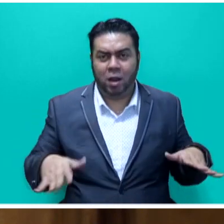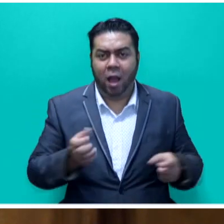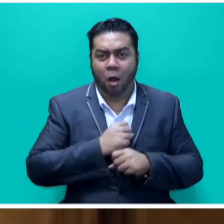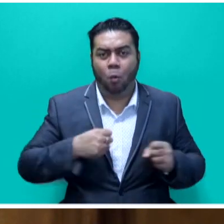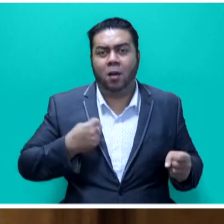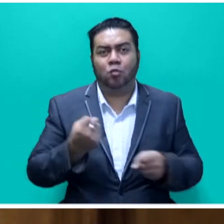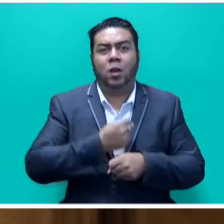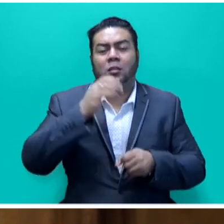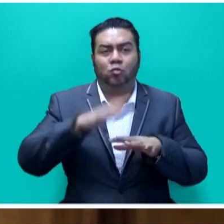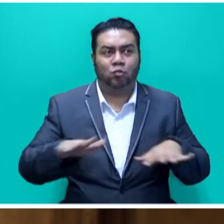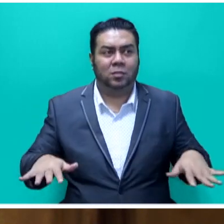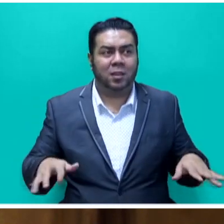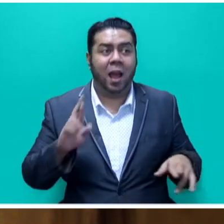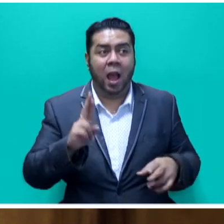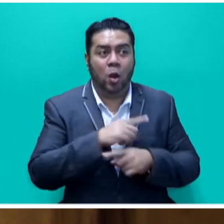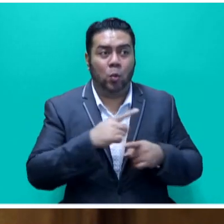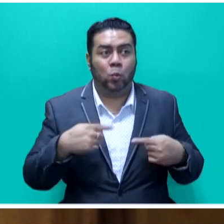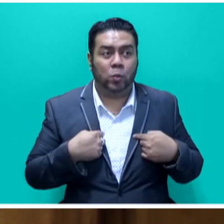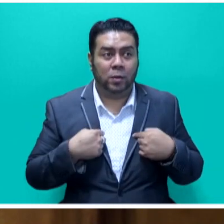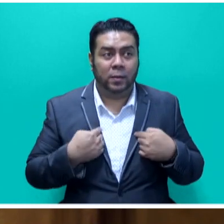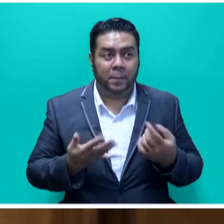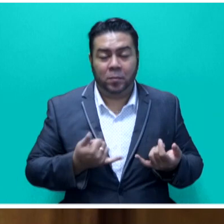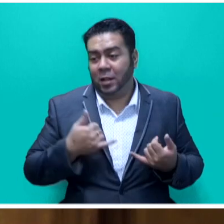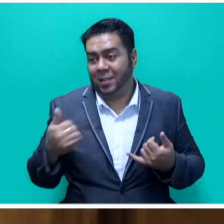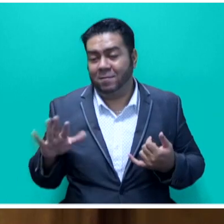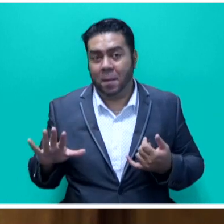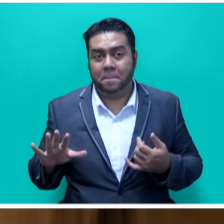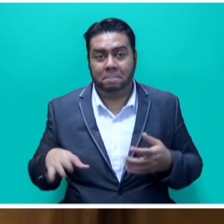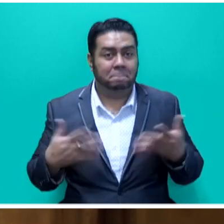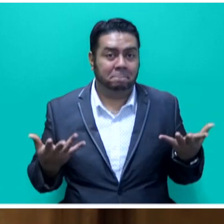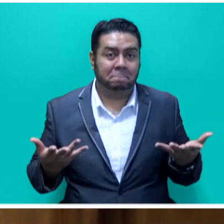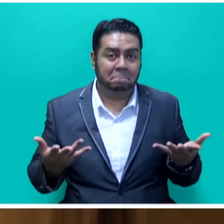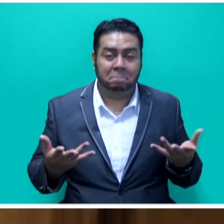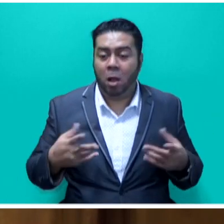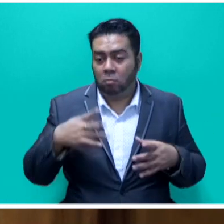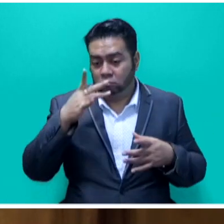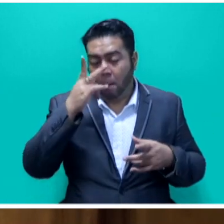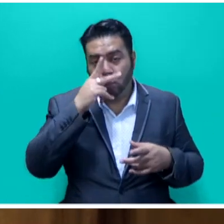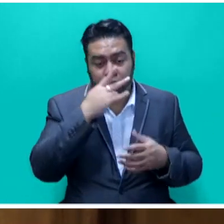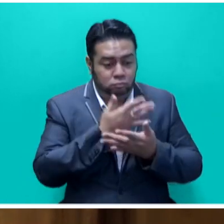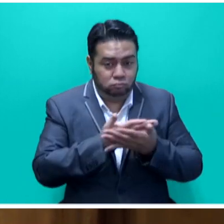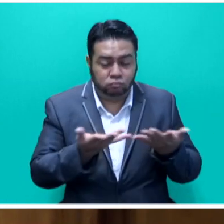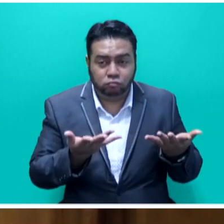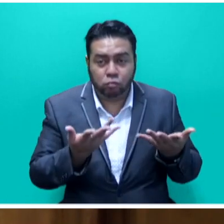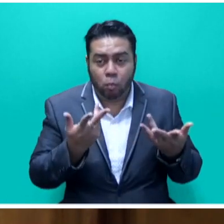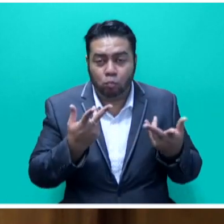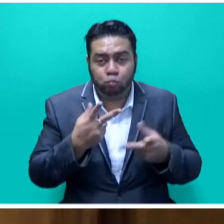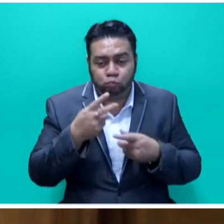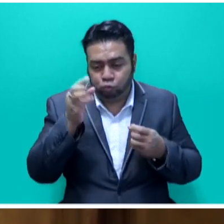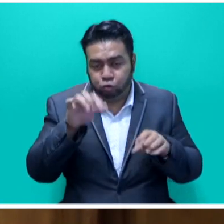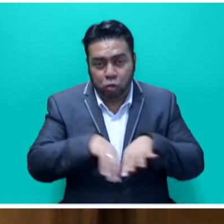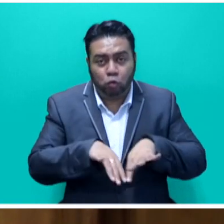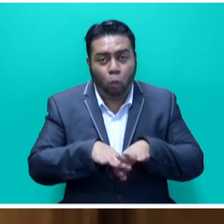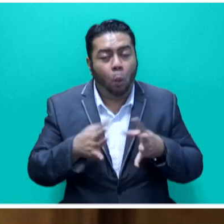future? Are we going to leave them polluted oceans? Are we going to leave them depleted marine and agricultural resources? Are